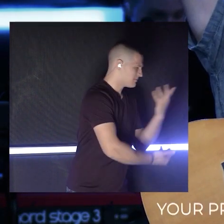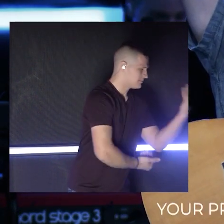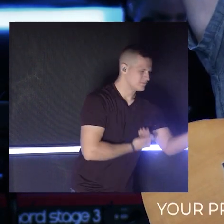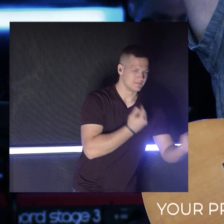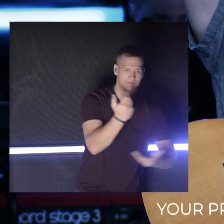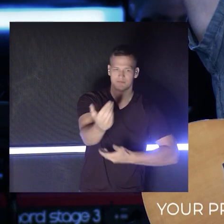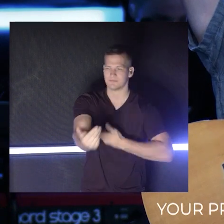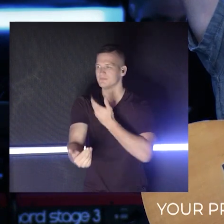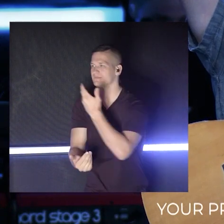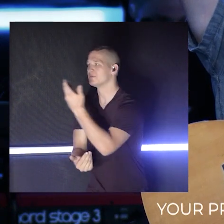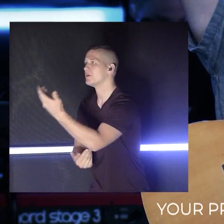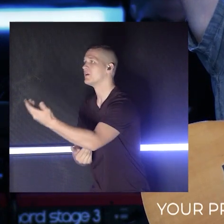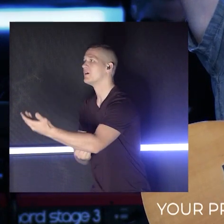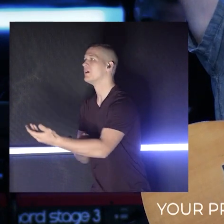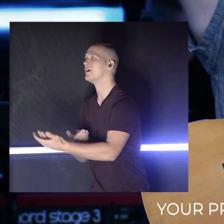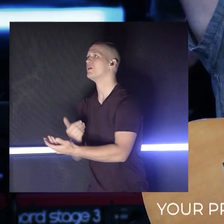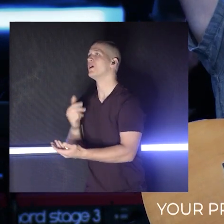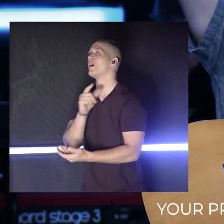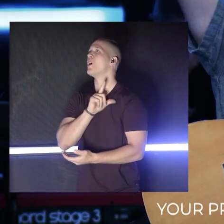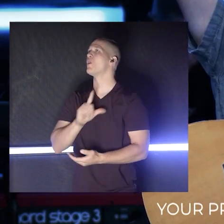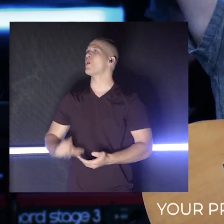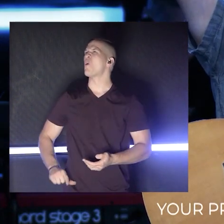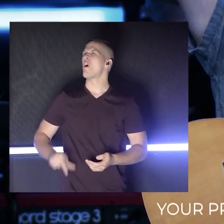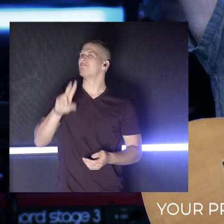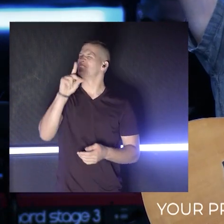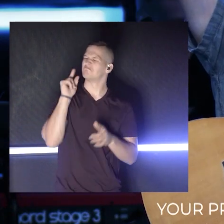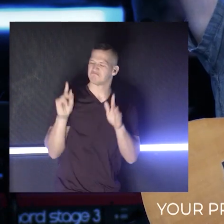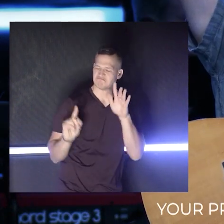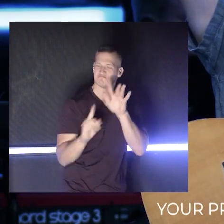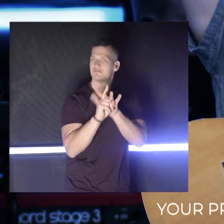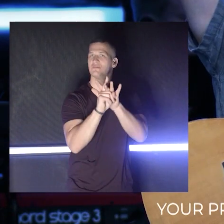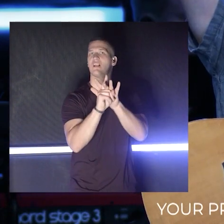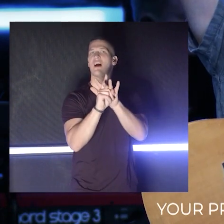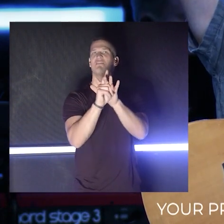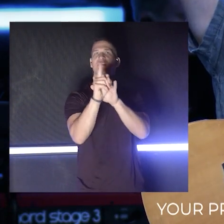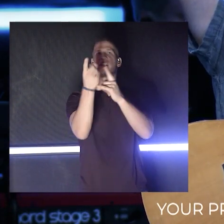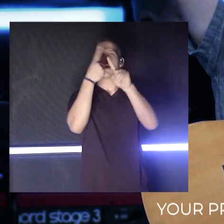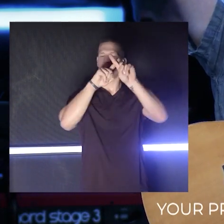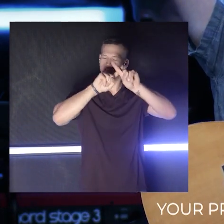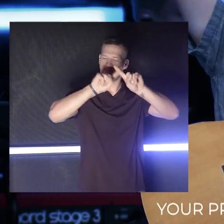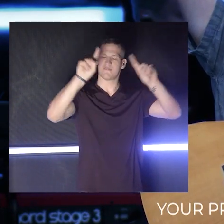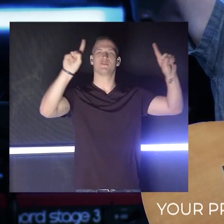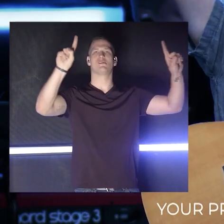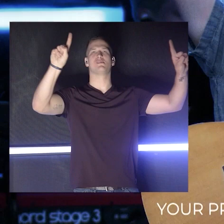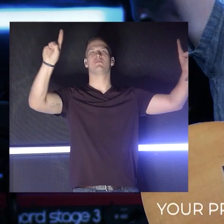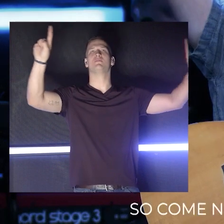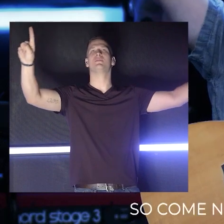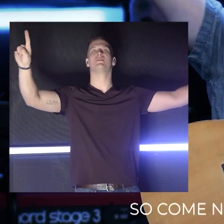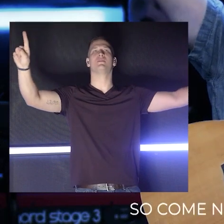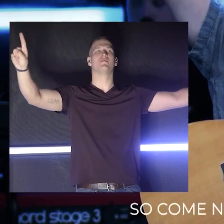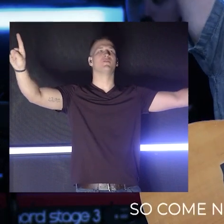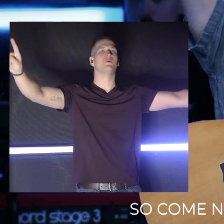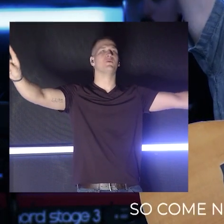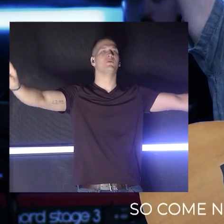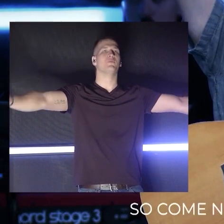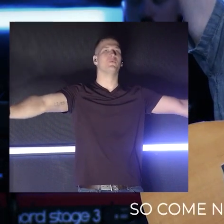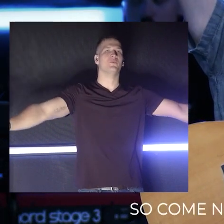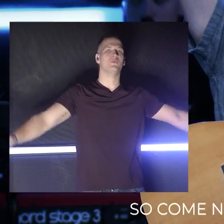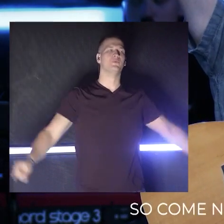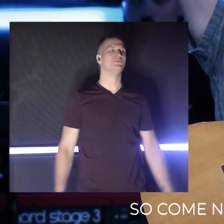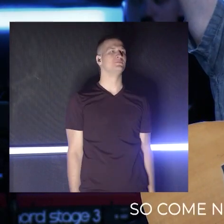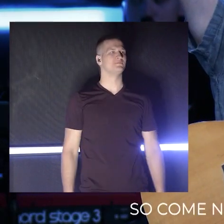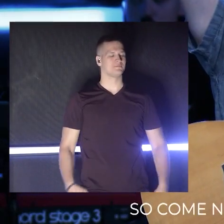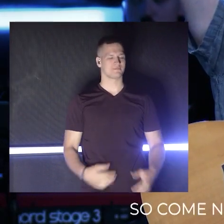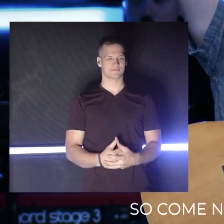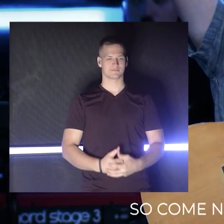Your presence is an open door. So come